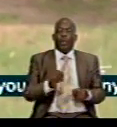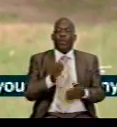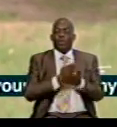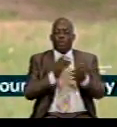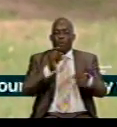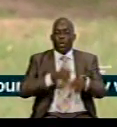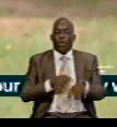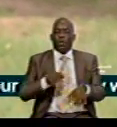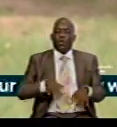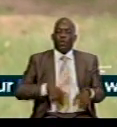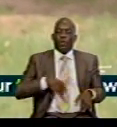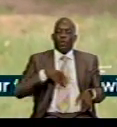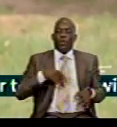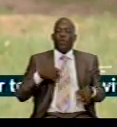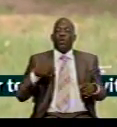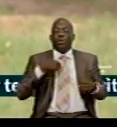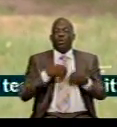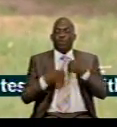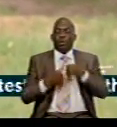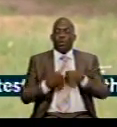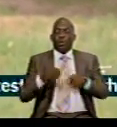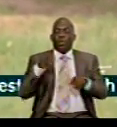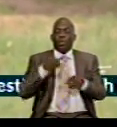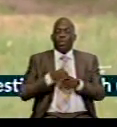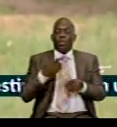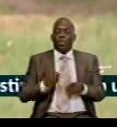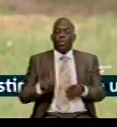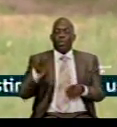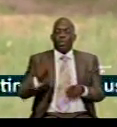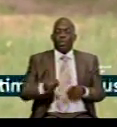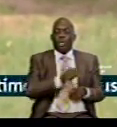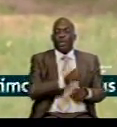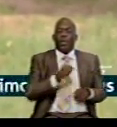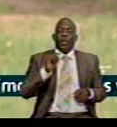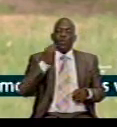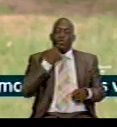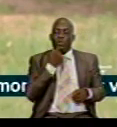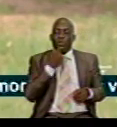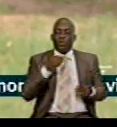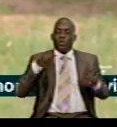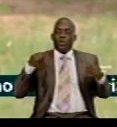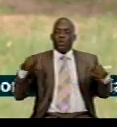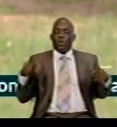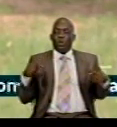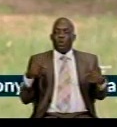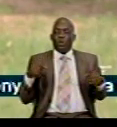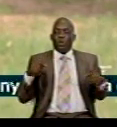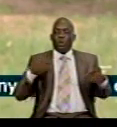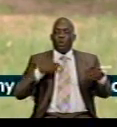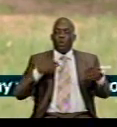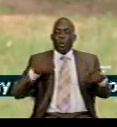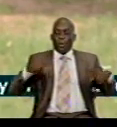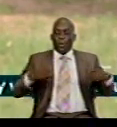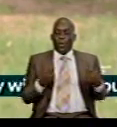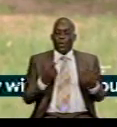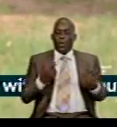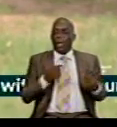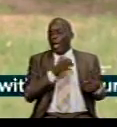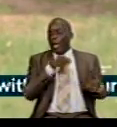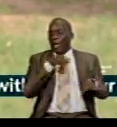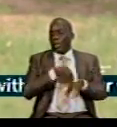uncomfortable, pains, excruciating pains. But at a time, I depend and believe God